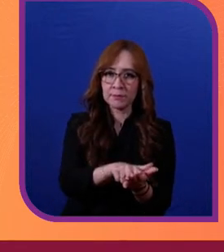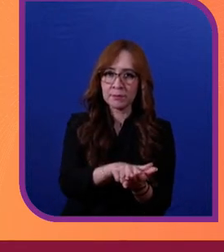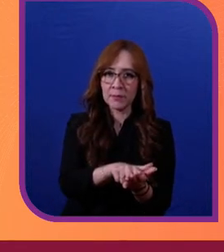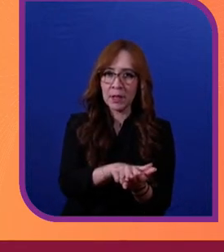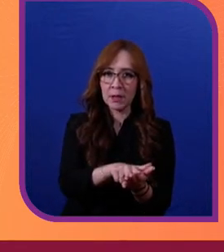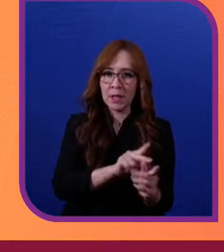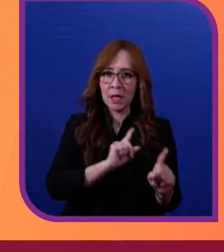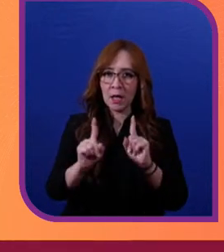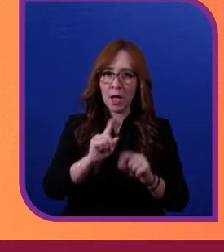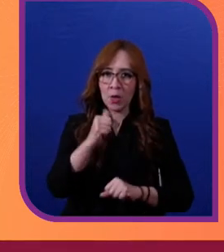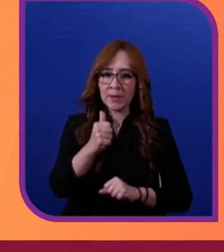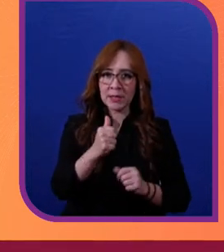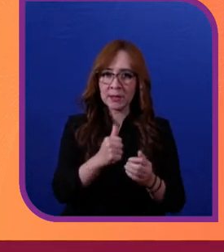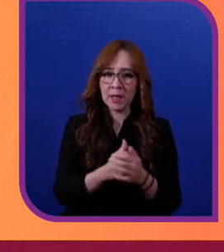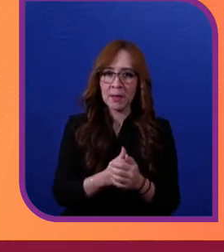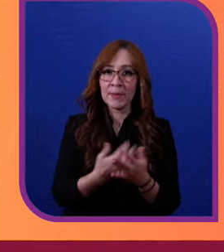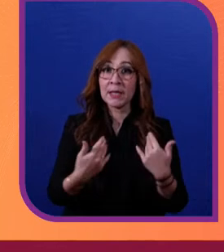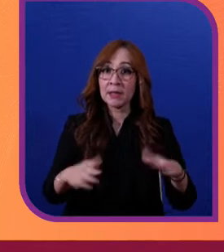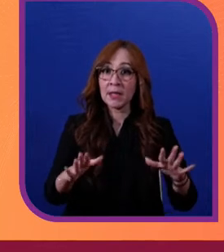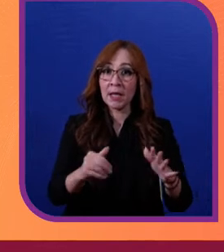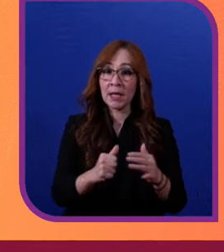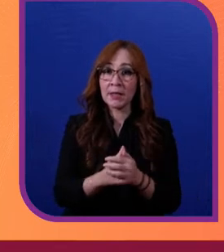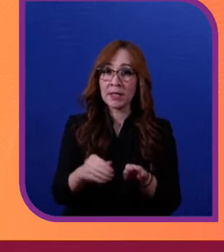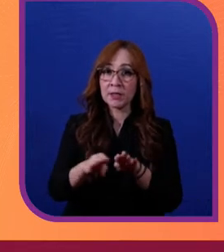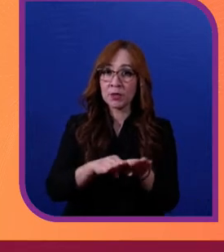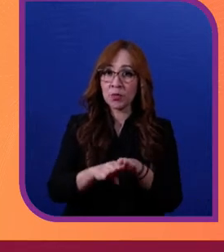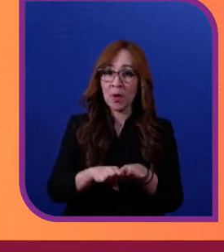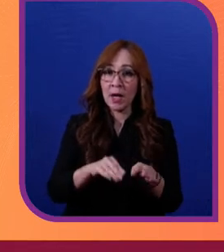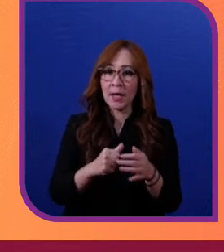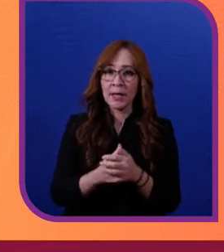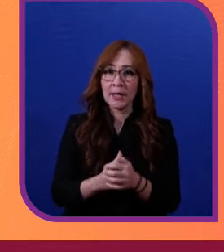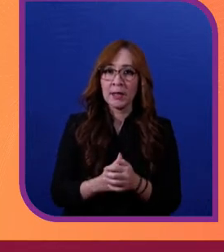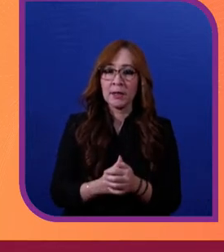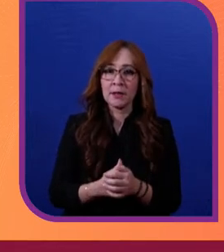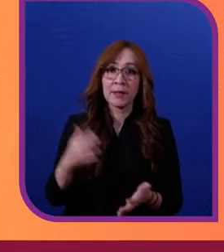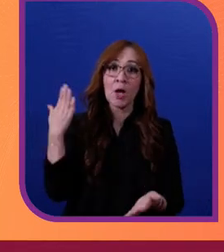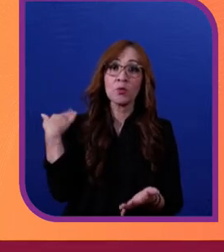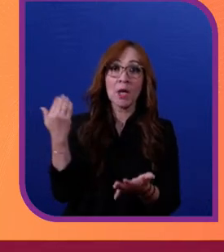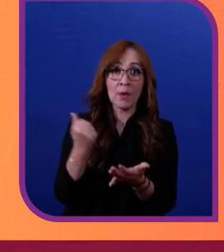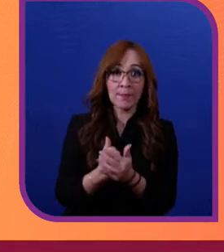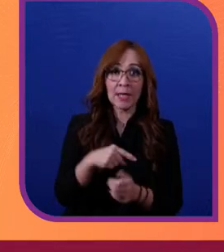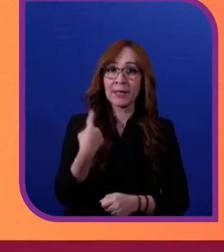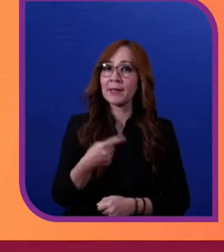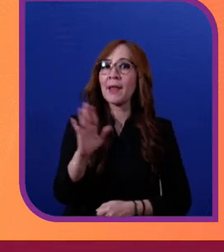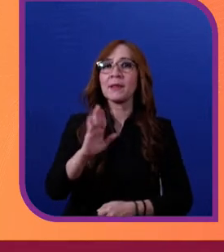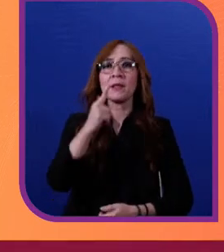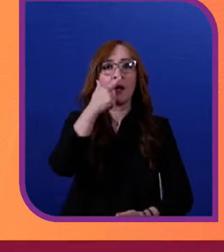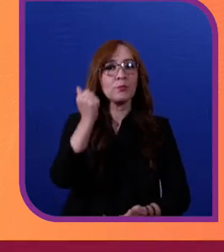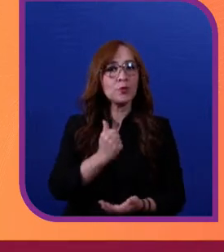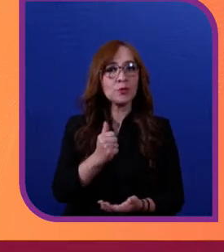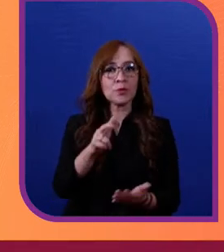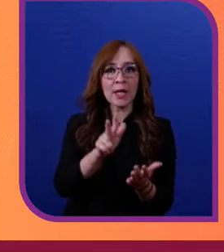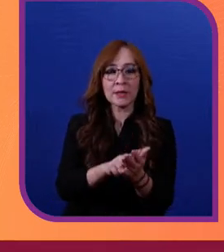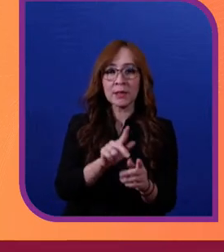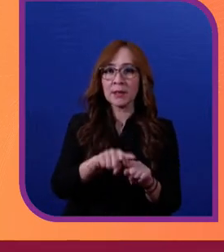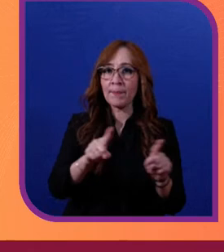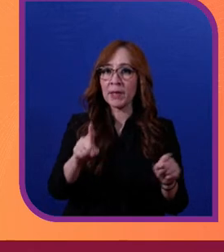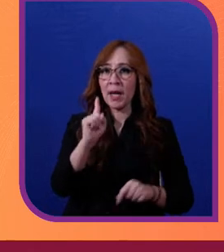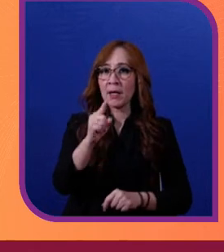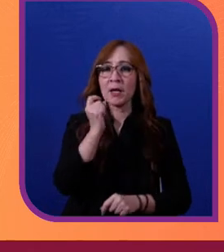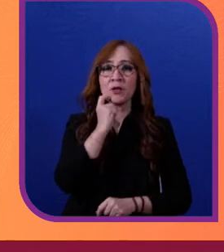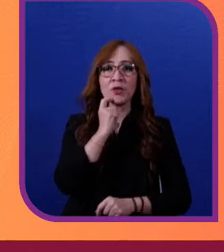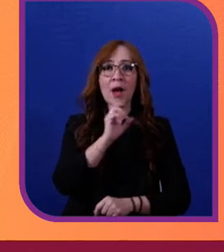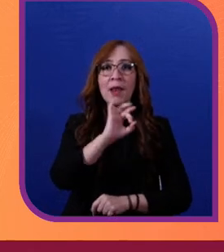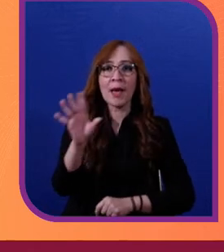started with air levels of involvement From The government and grazioli as regional sorry to develop like